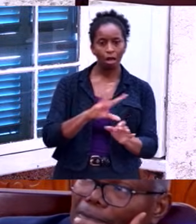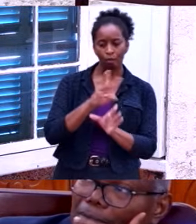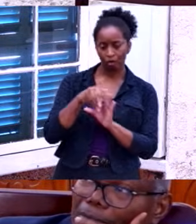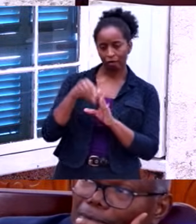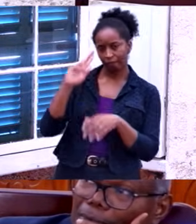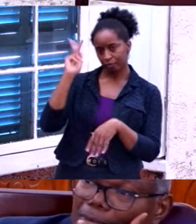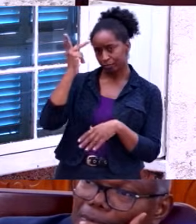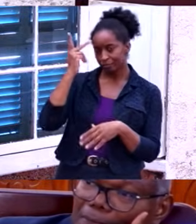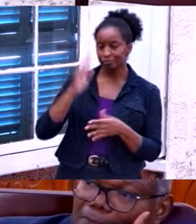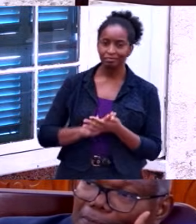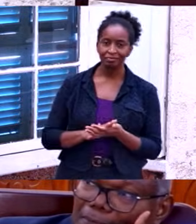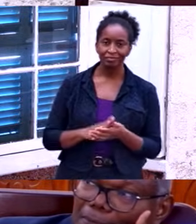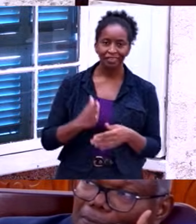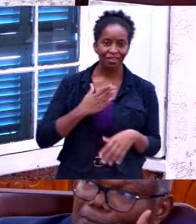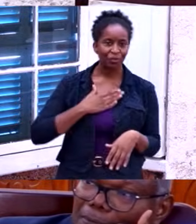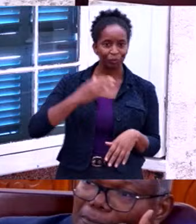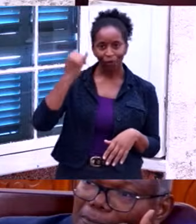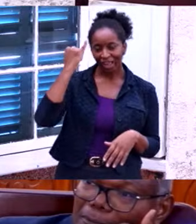were many.